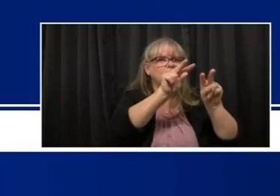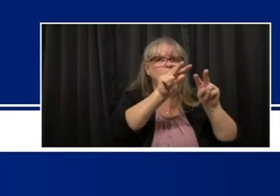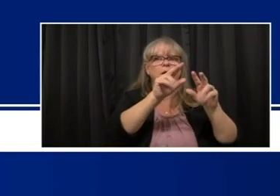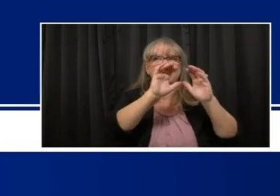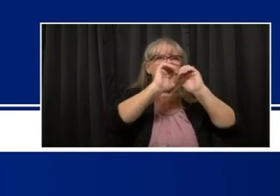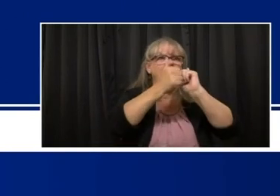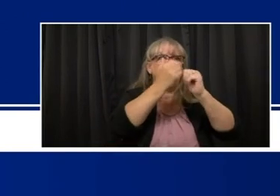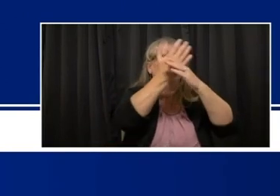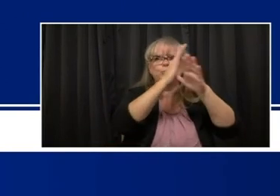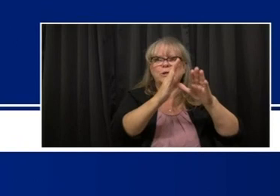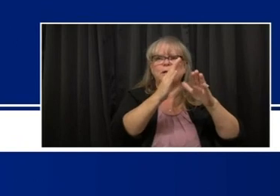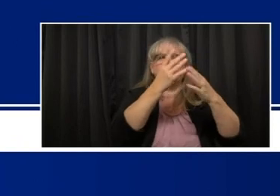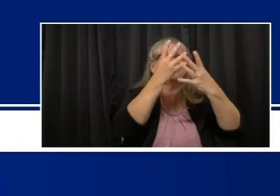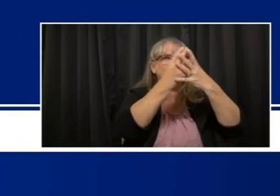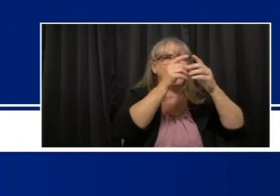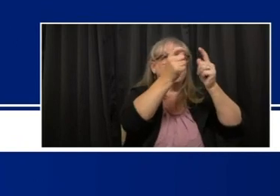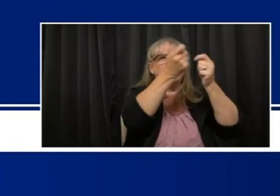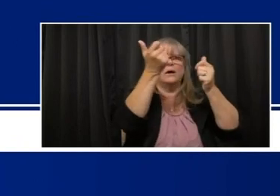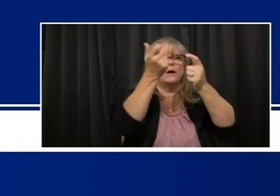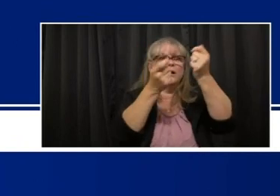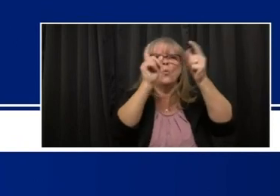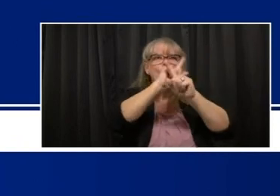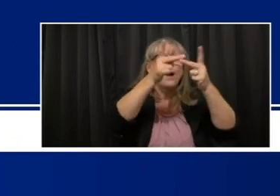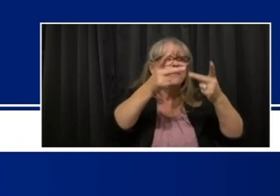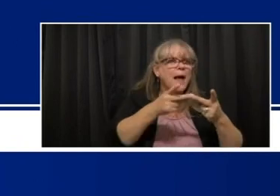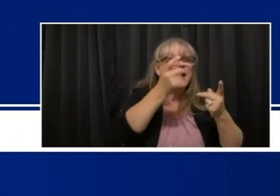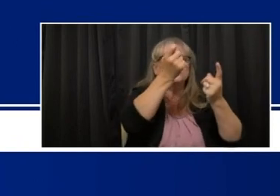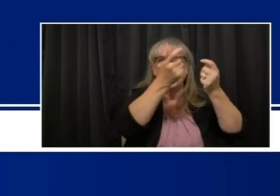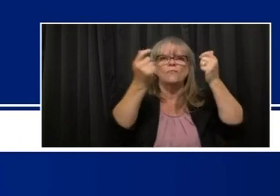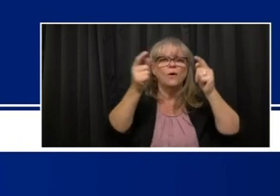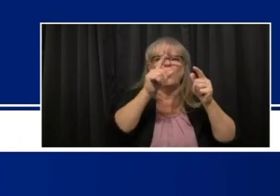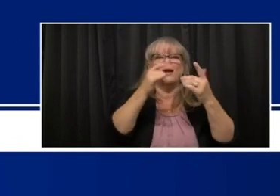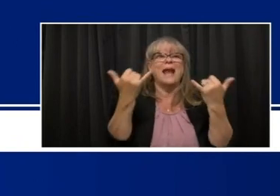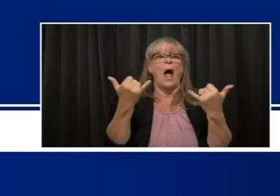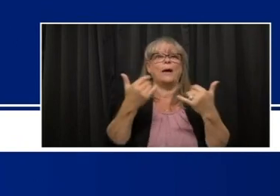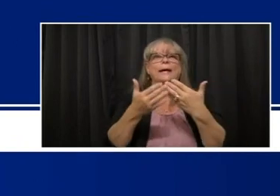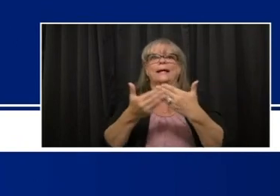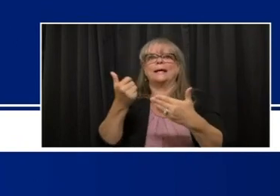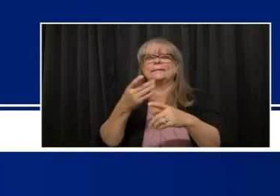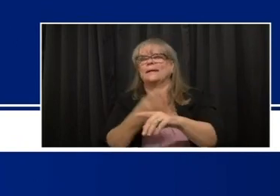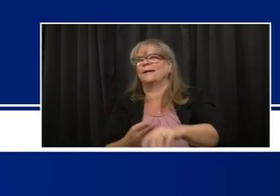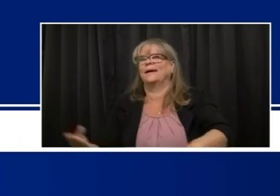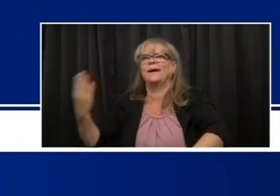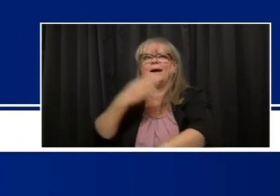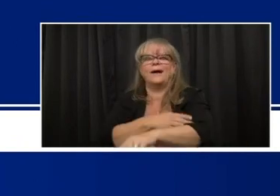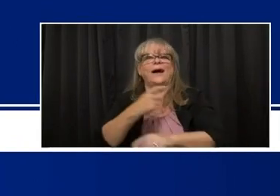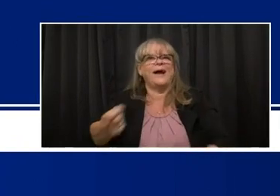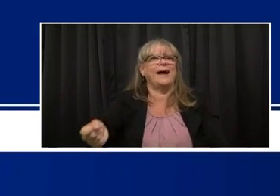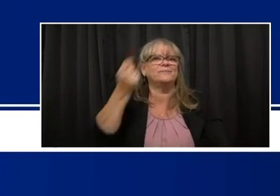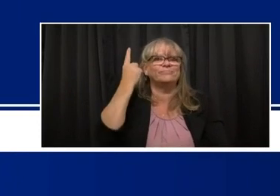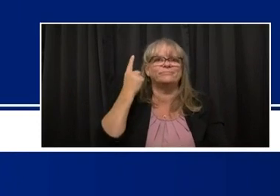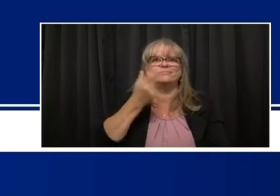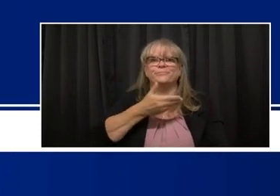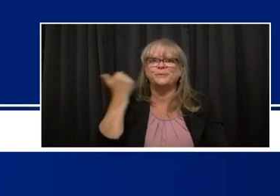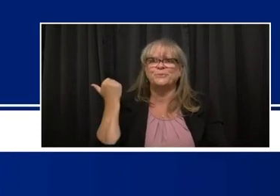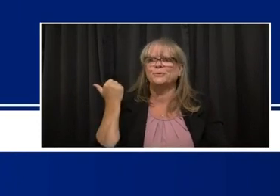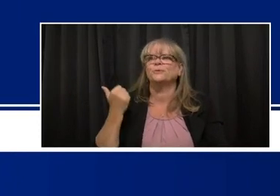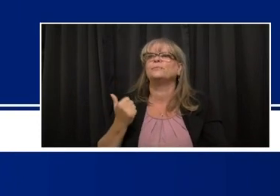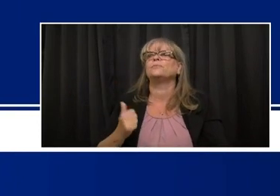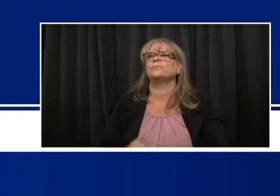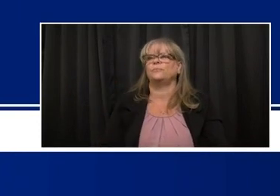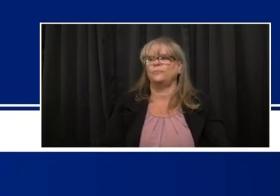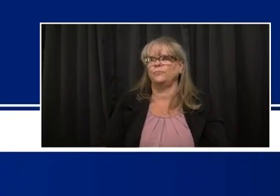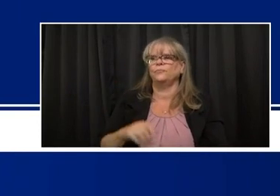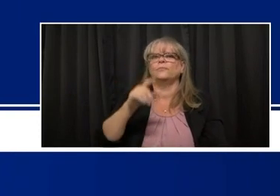hospital data that we have available to you. Previously, the hospital data was limited to hospital systems type data. Now it